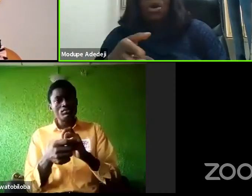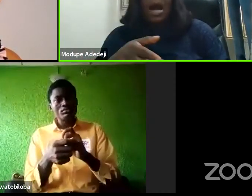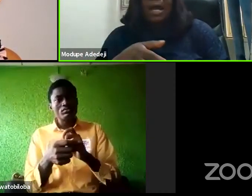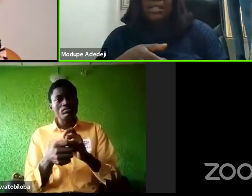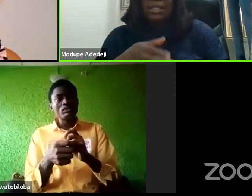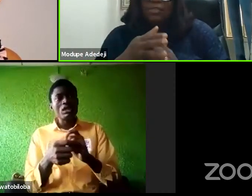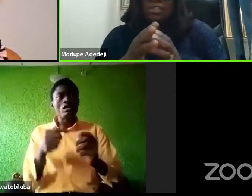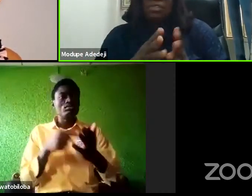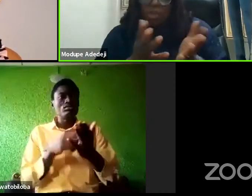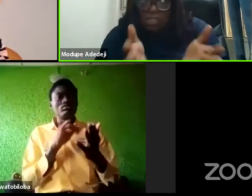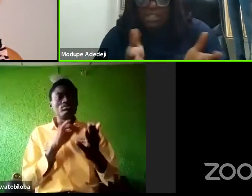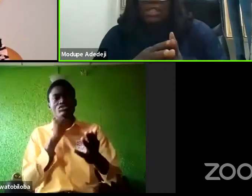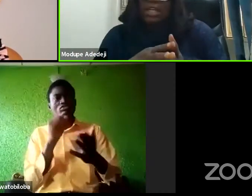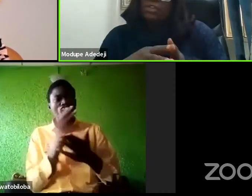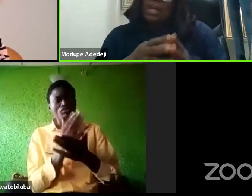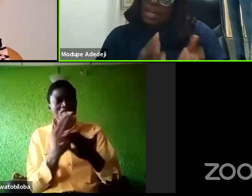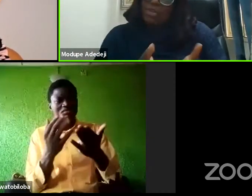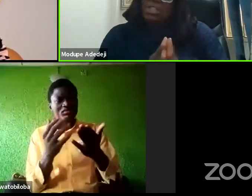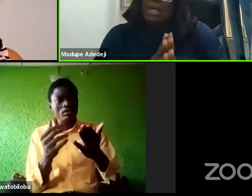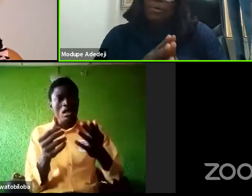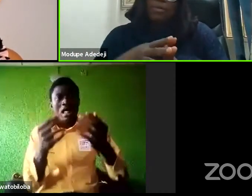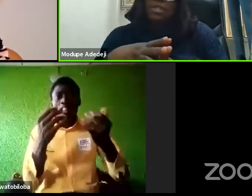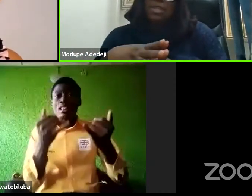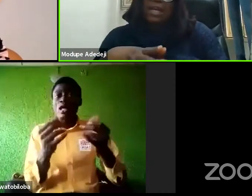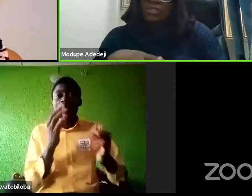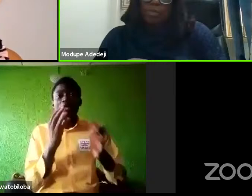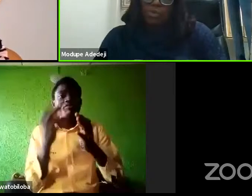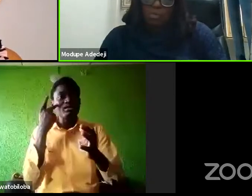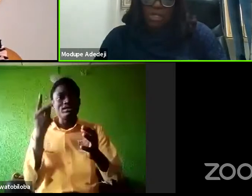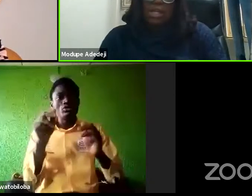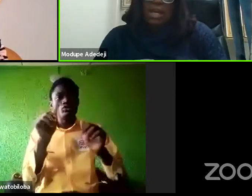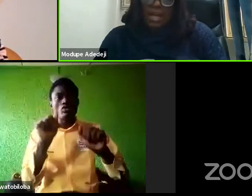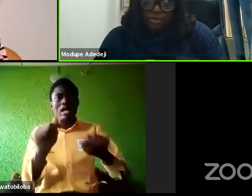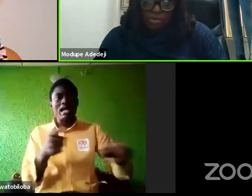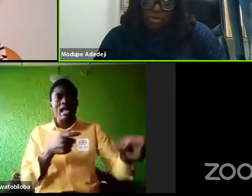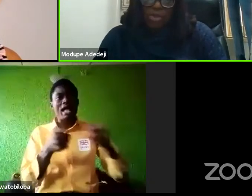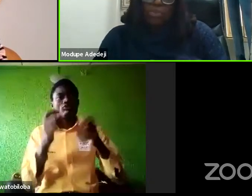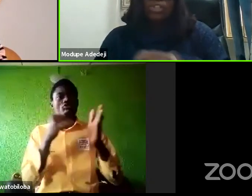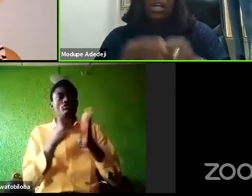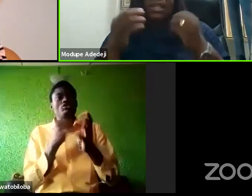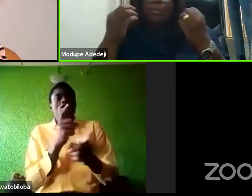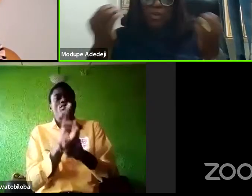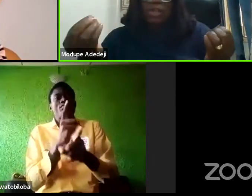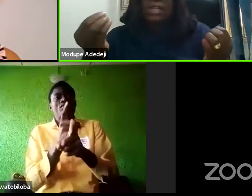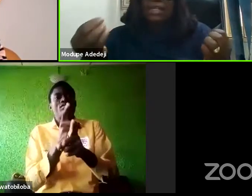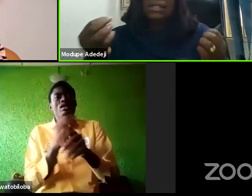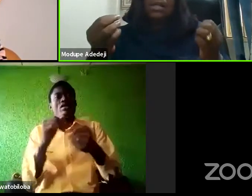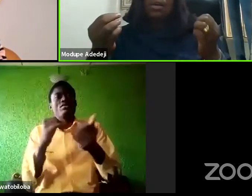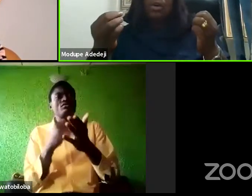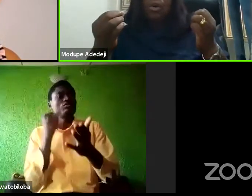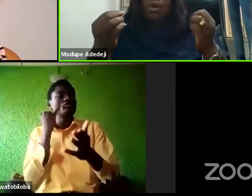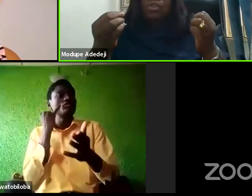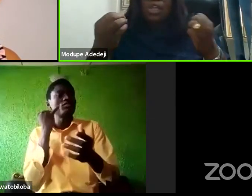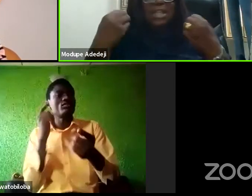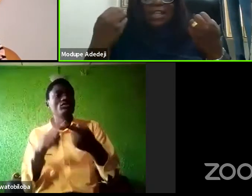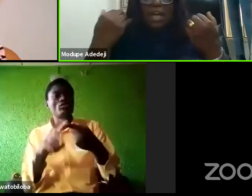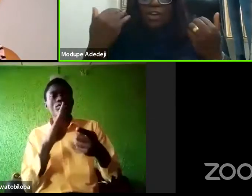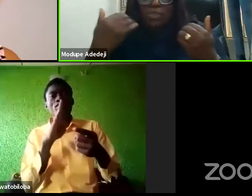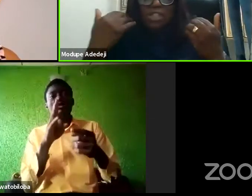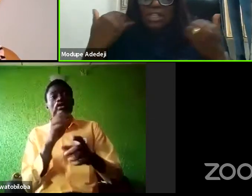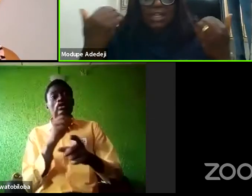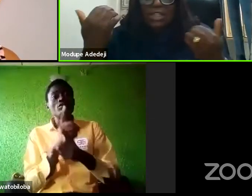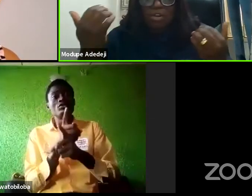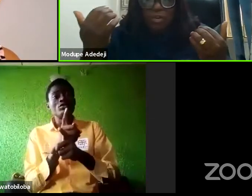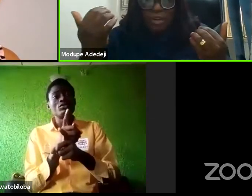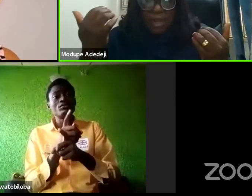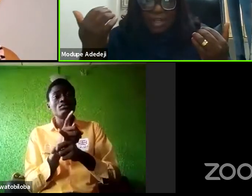it. And if it is not, then you can handle it appropriately how it's supposed to be handled. So it's just a period that, just like you